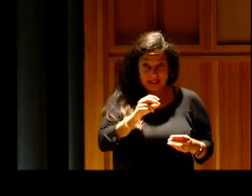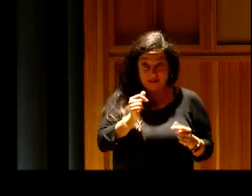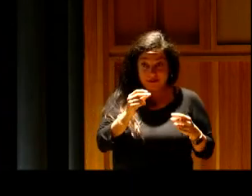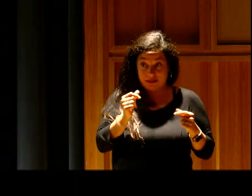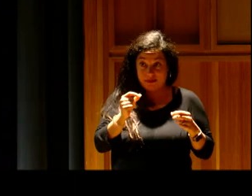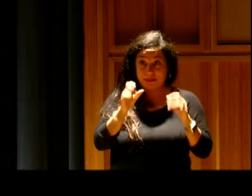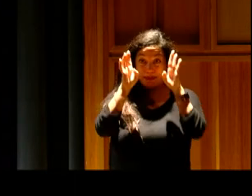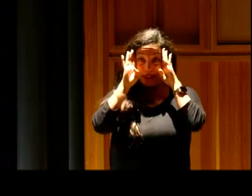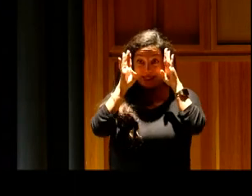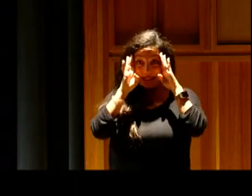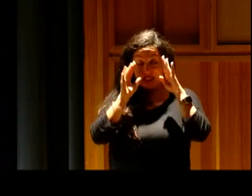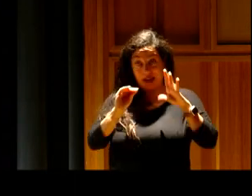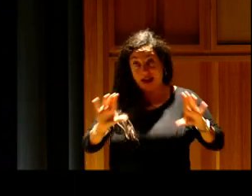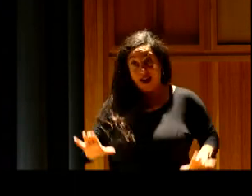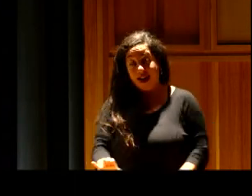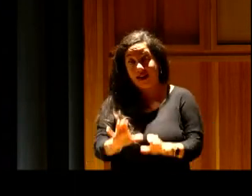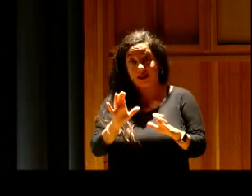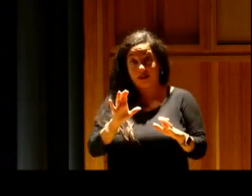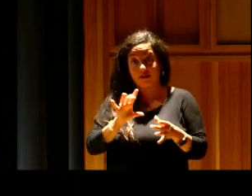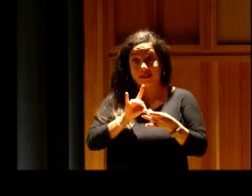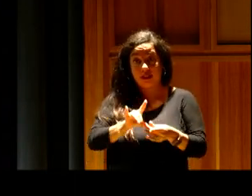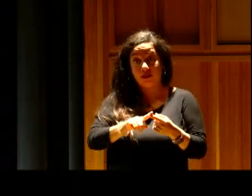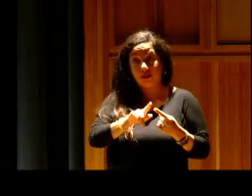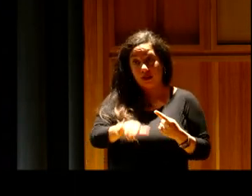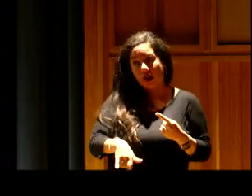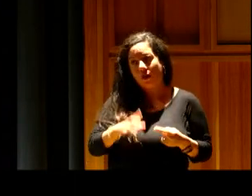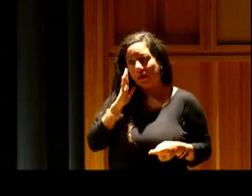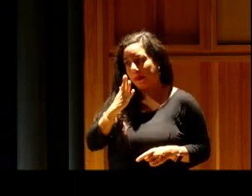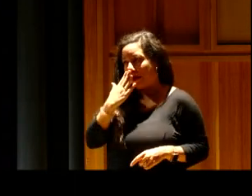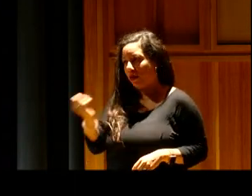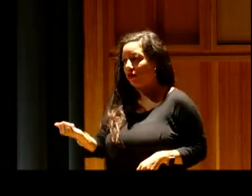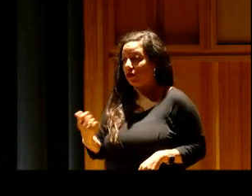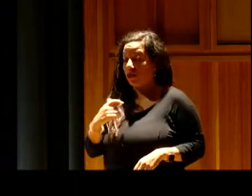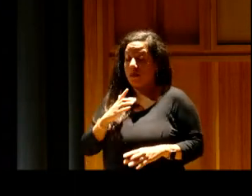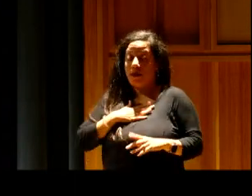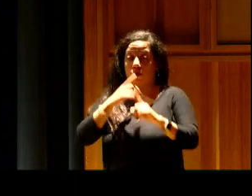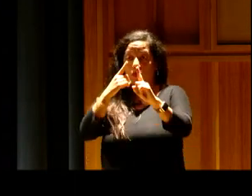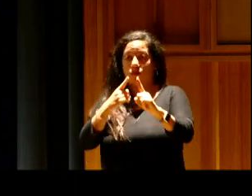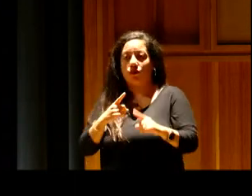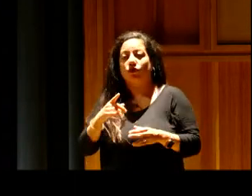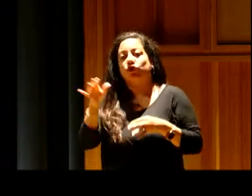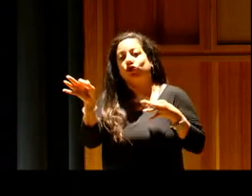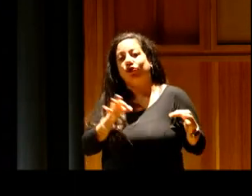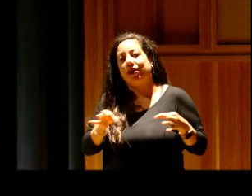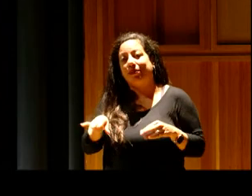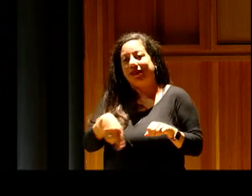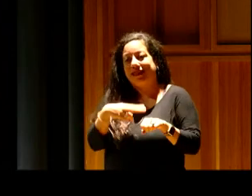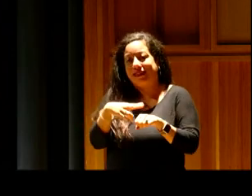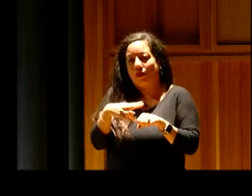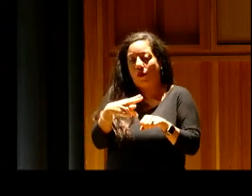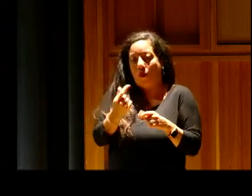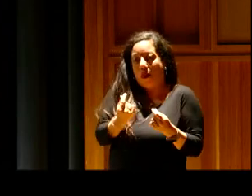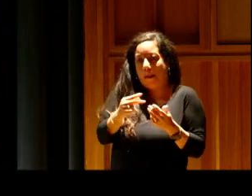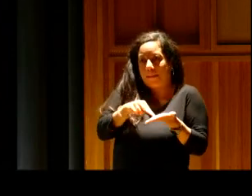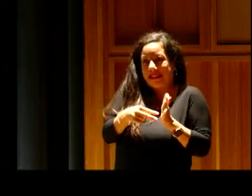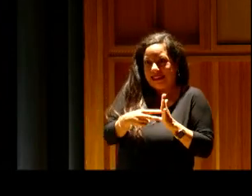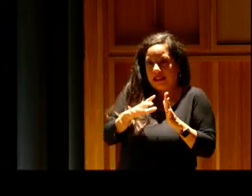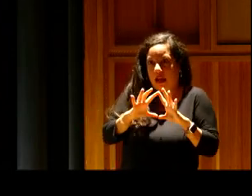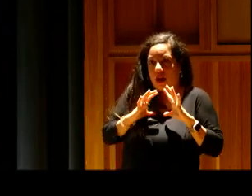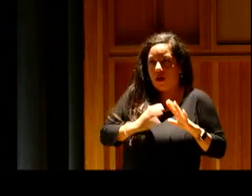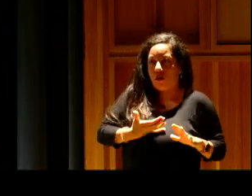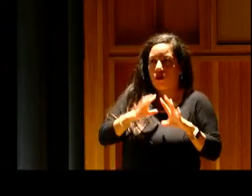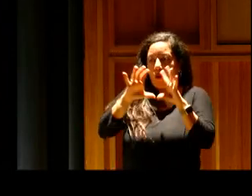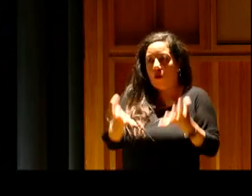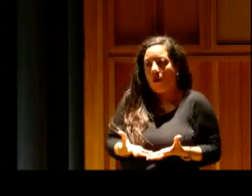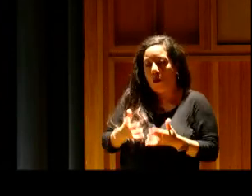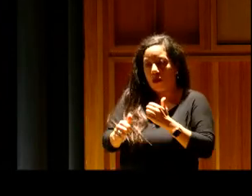off we'll be. So my goals today are to describe the nature of the global threat, identify and